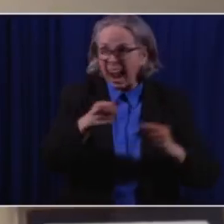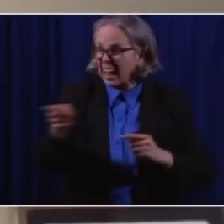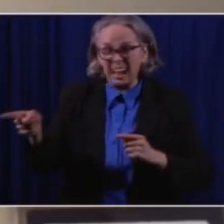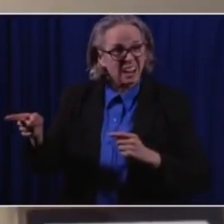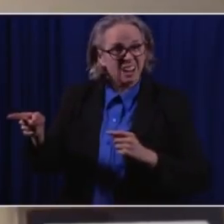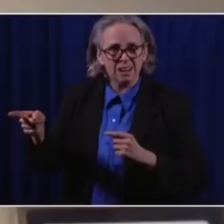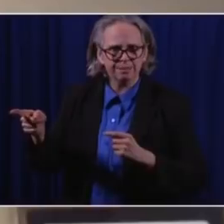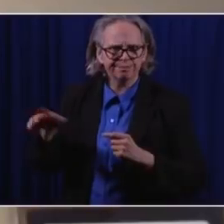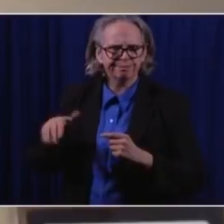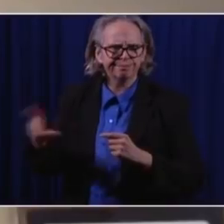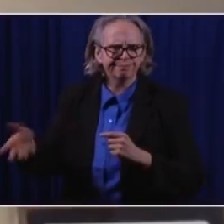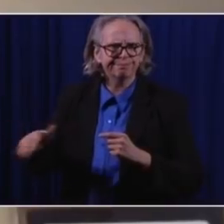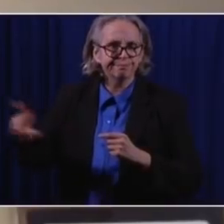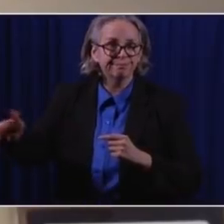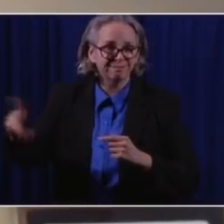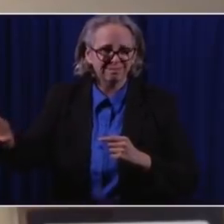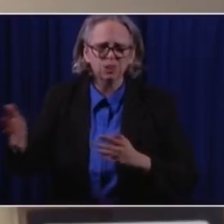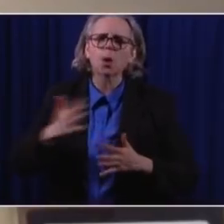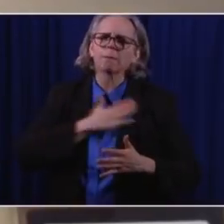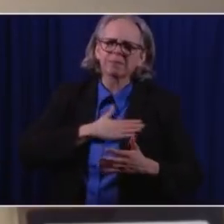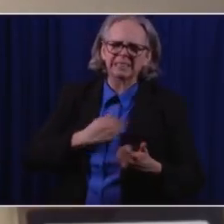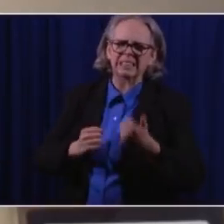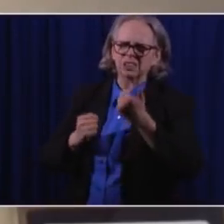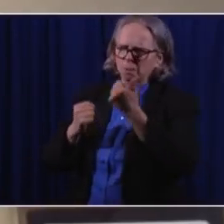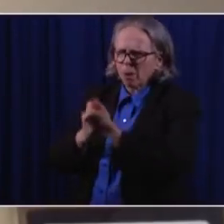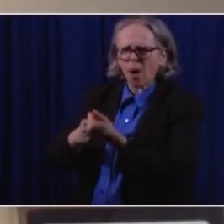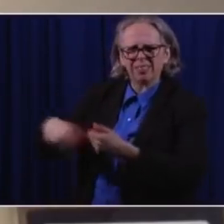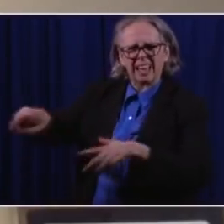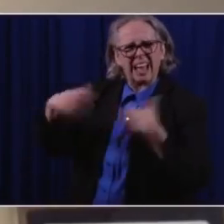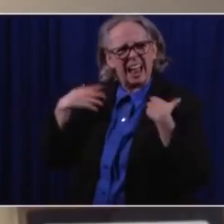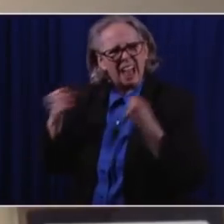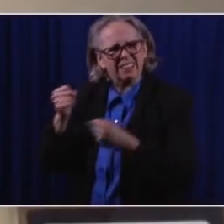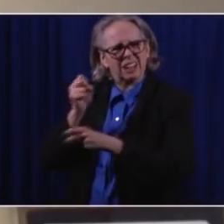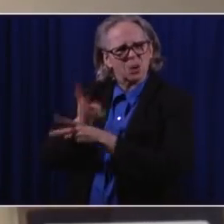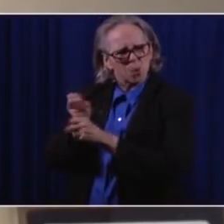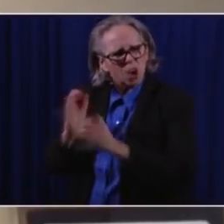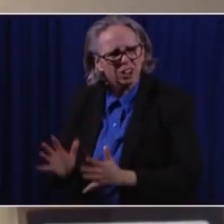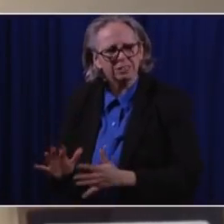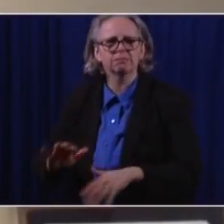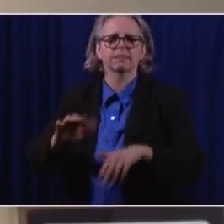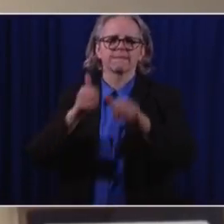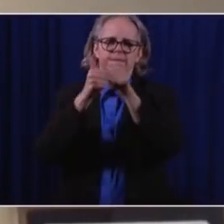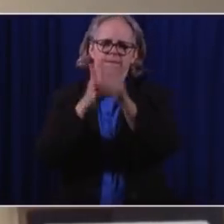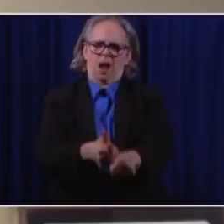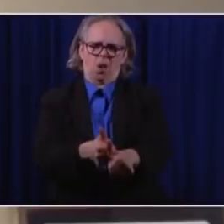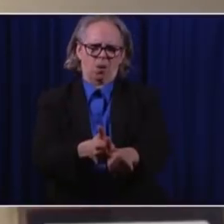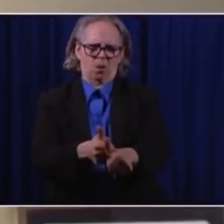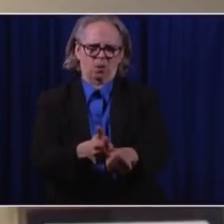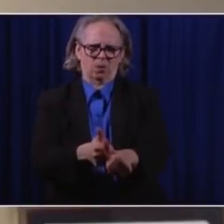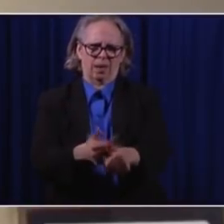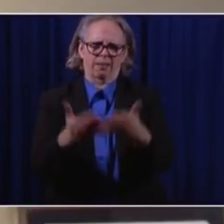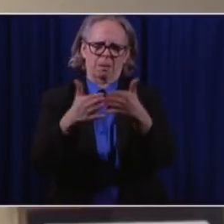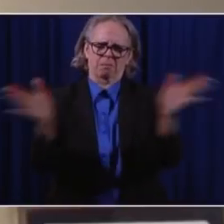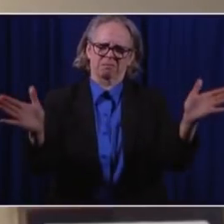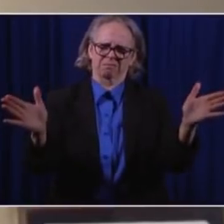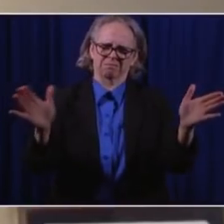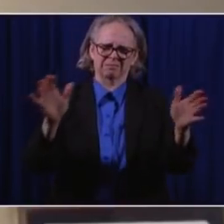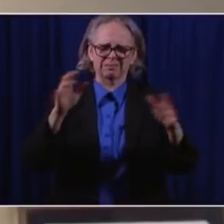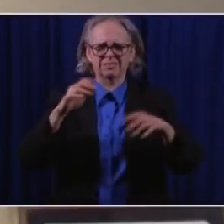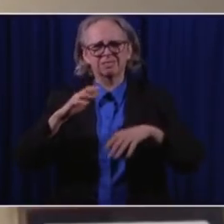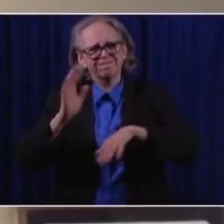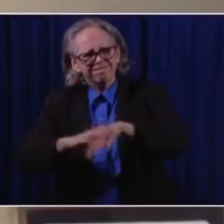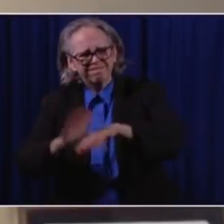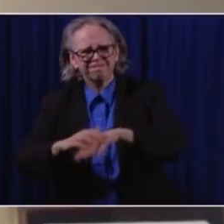public health requests. That is the best thing that people can do right now, Governor, is really help us by doing those